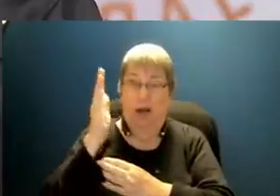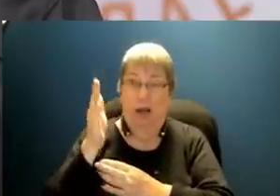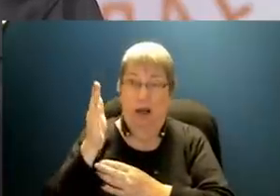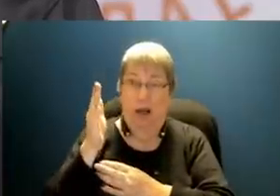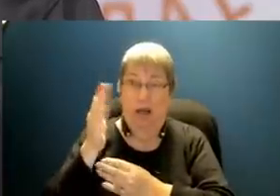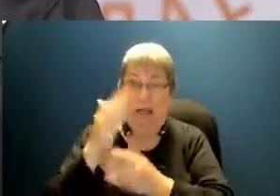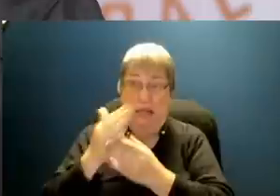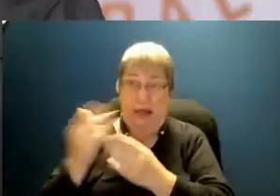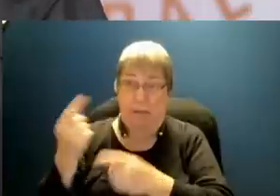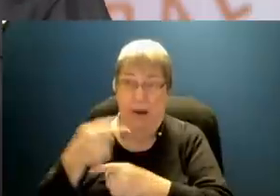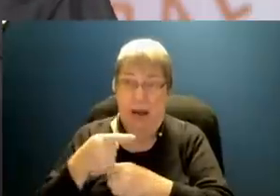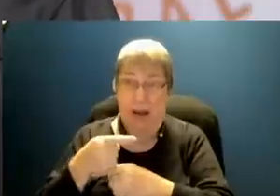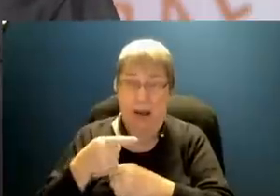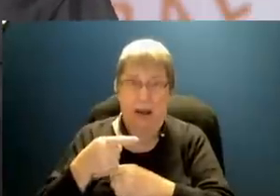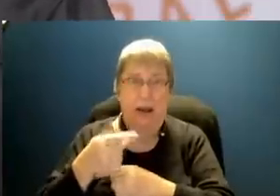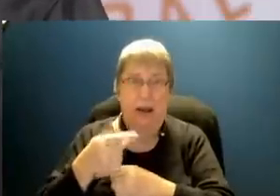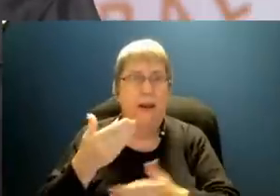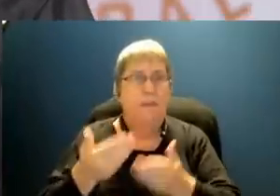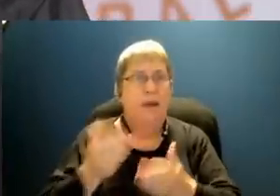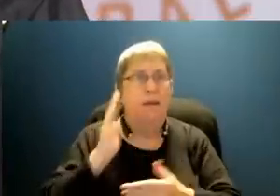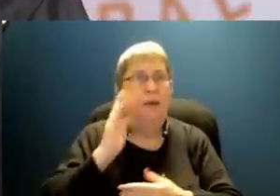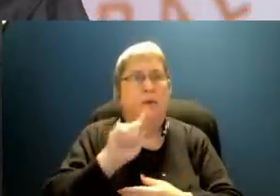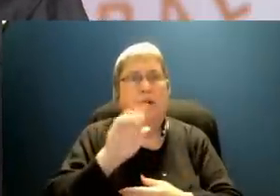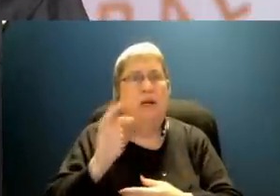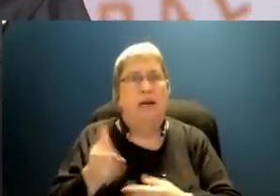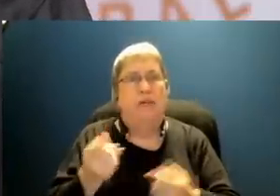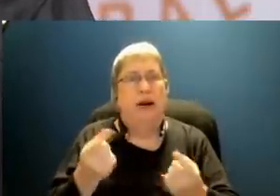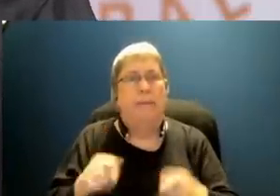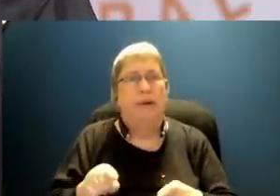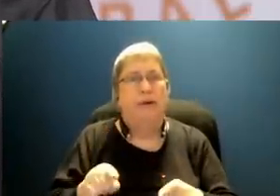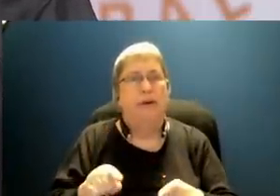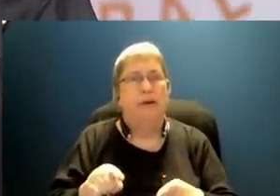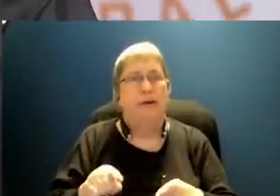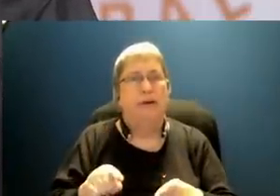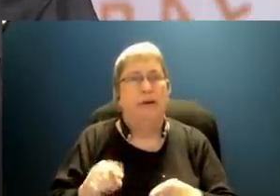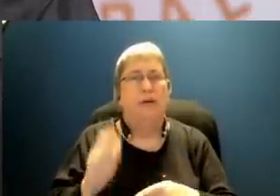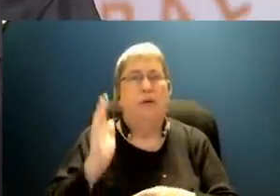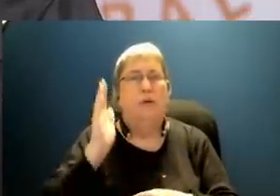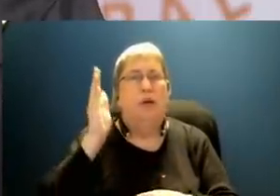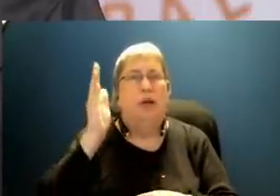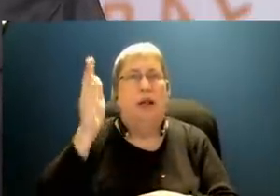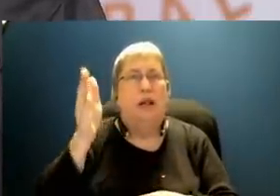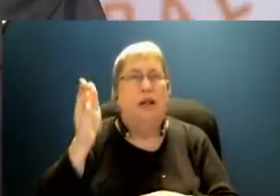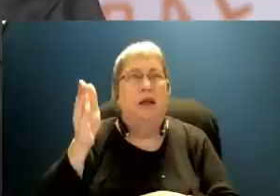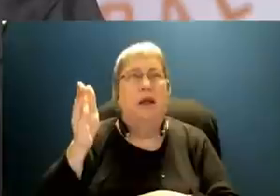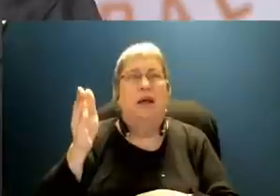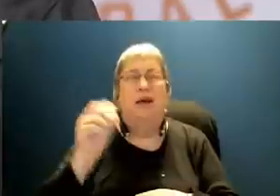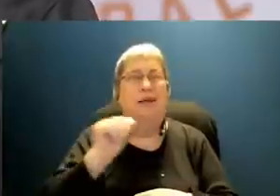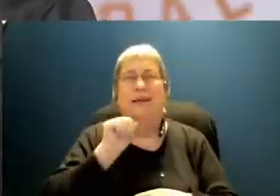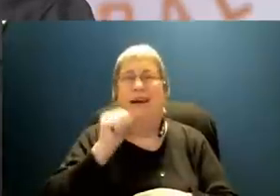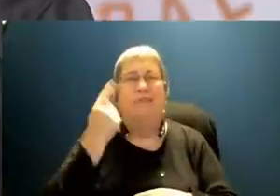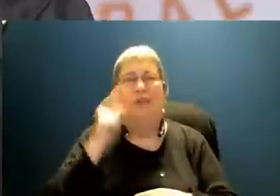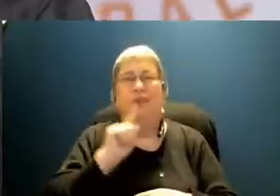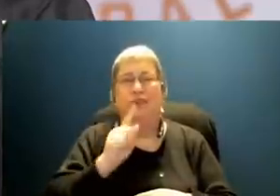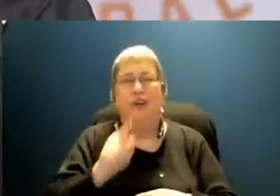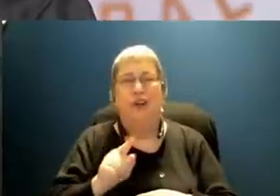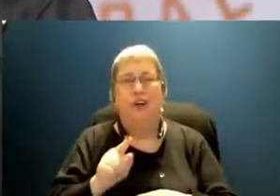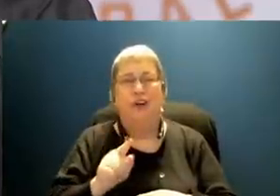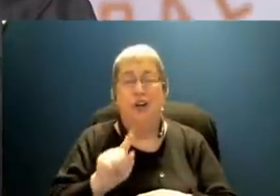come. I realized one day was not certain. The only thing that's certain is